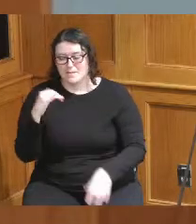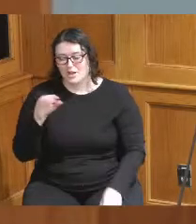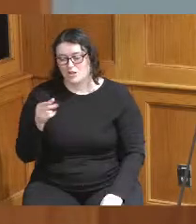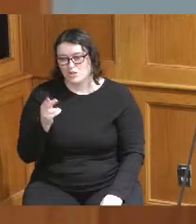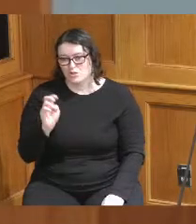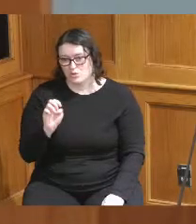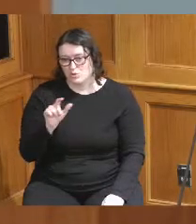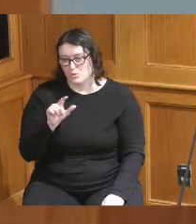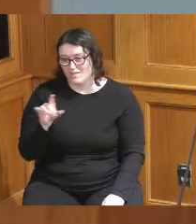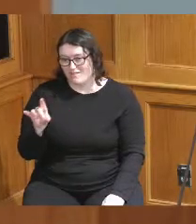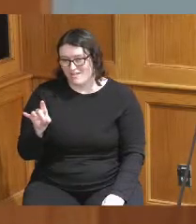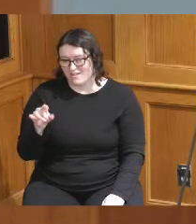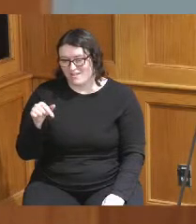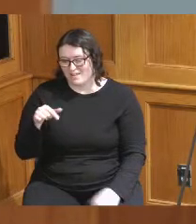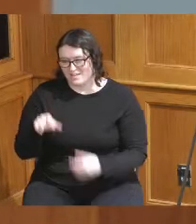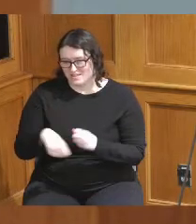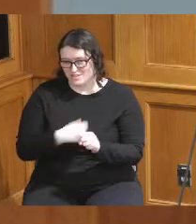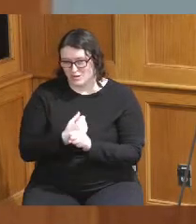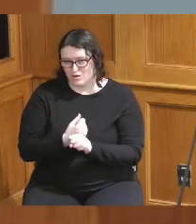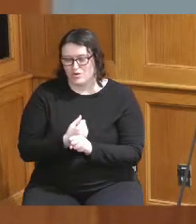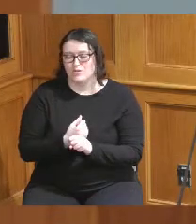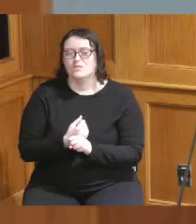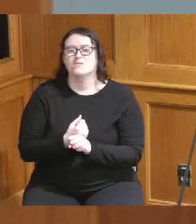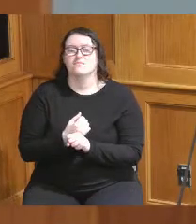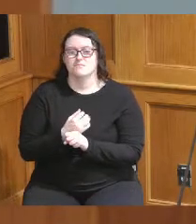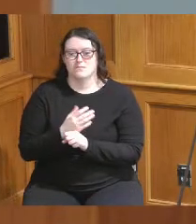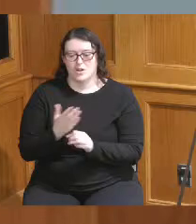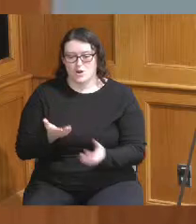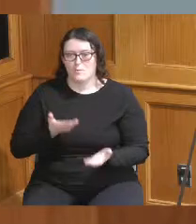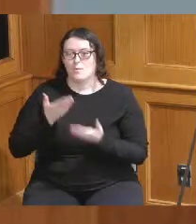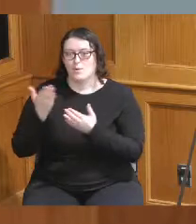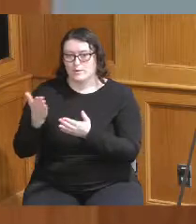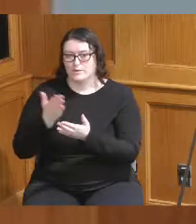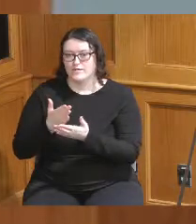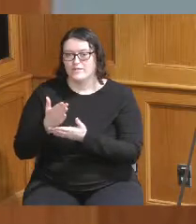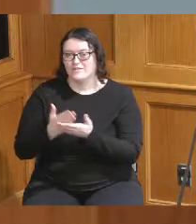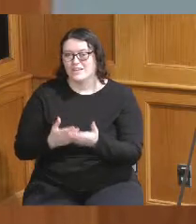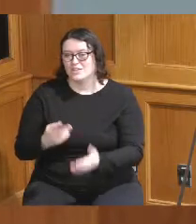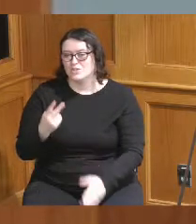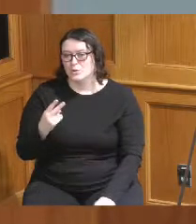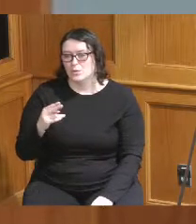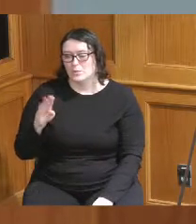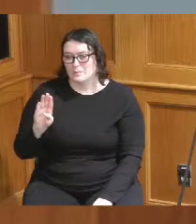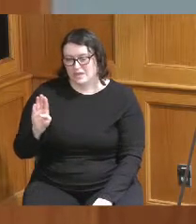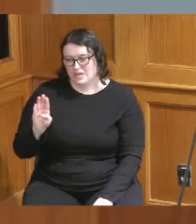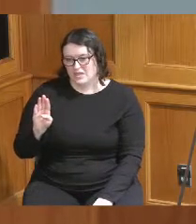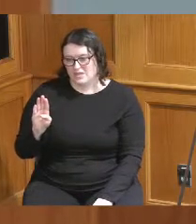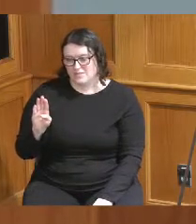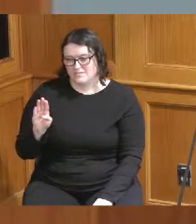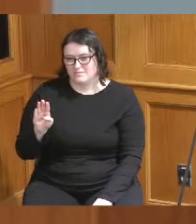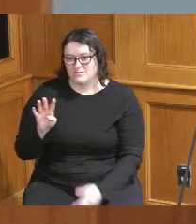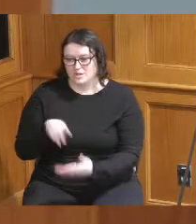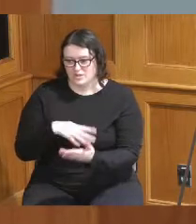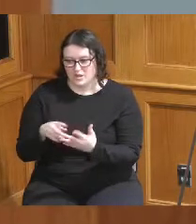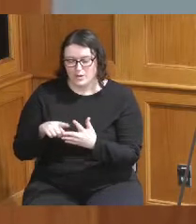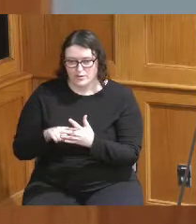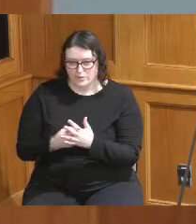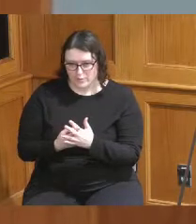28th of this year their proposal for the Phase 2B that is scheduled to